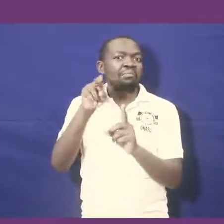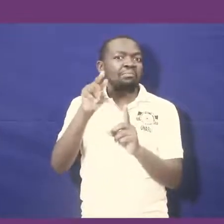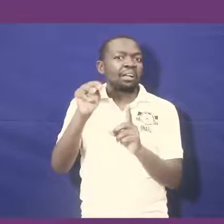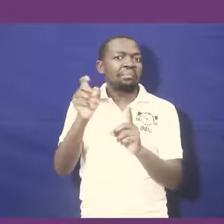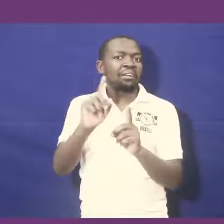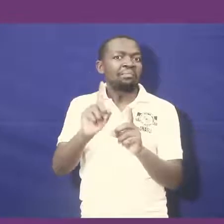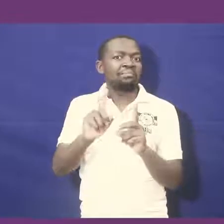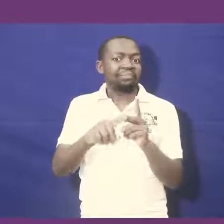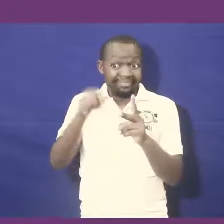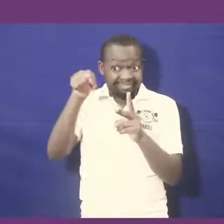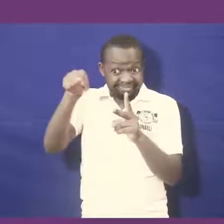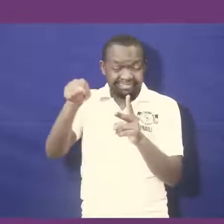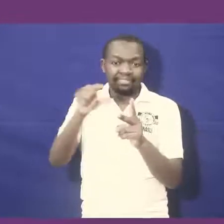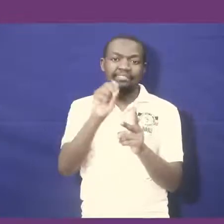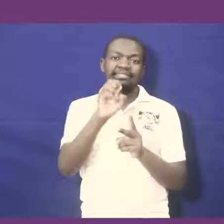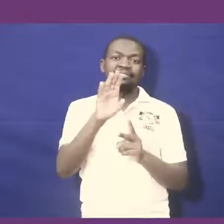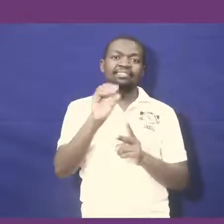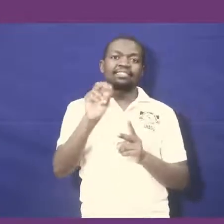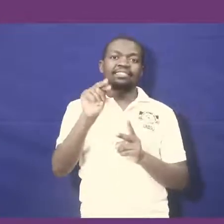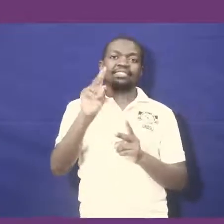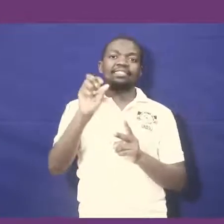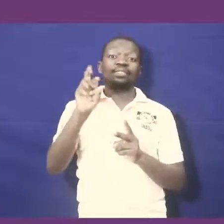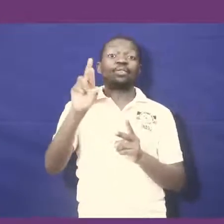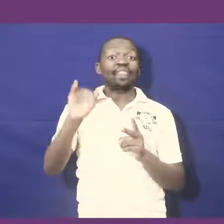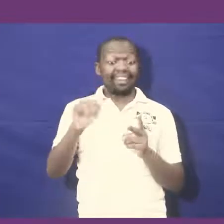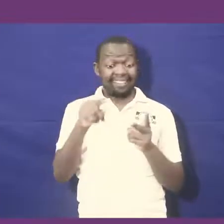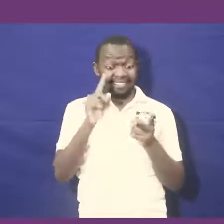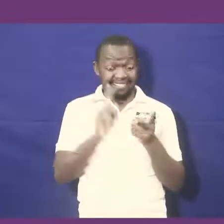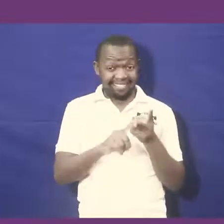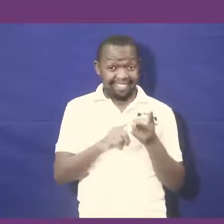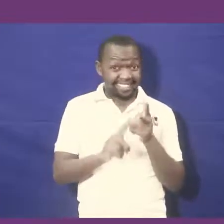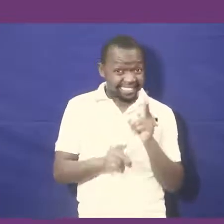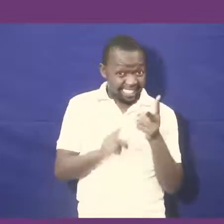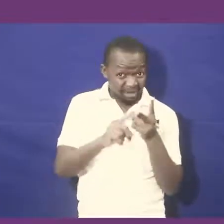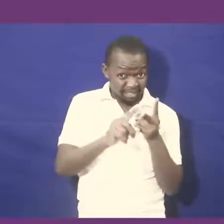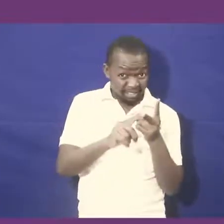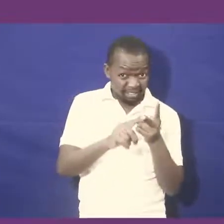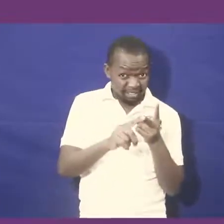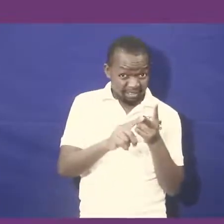information. A secondary source describes